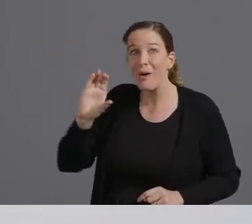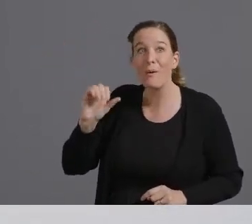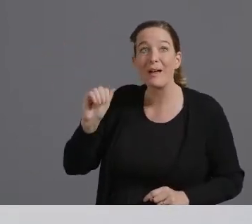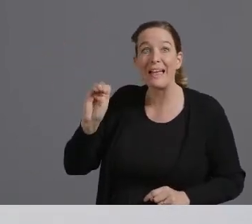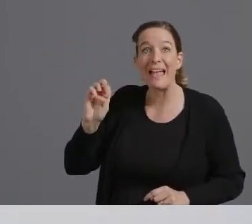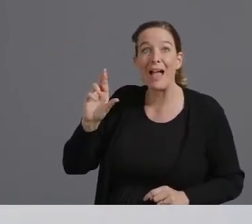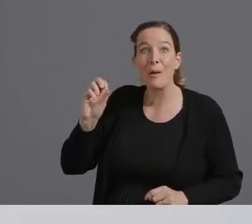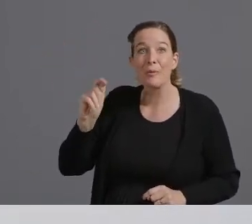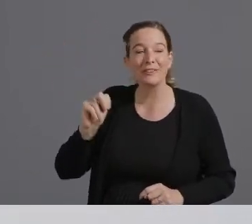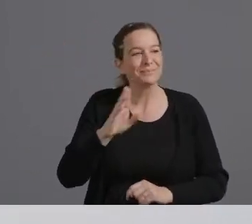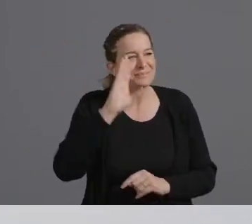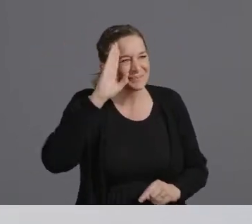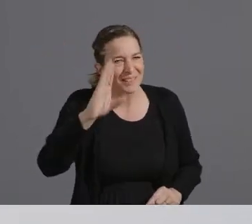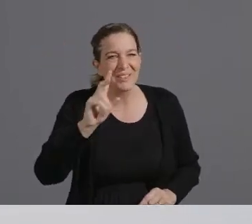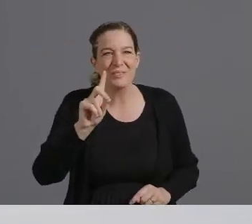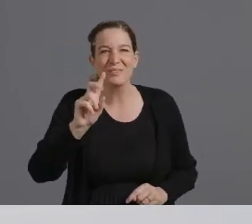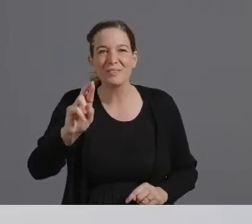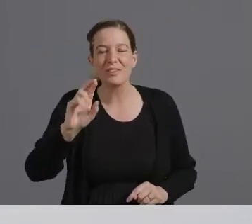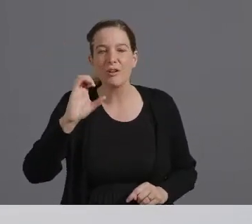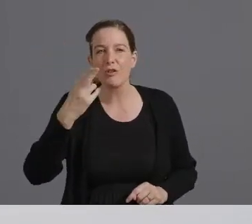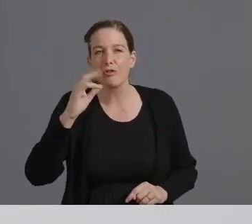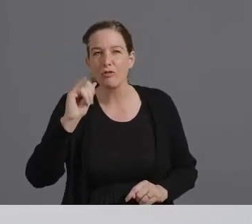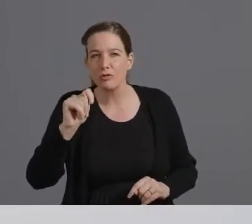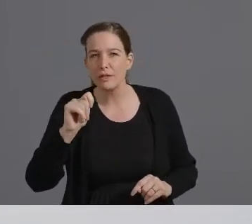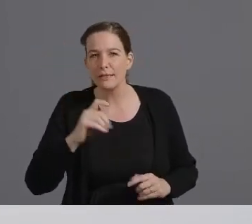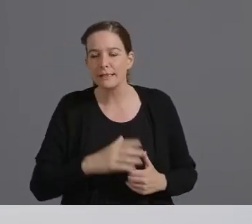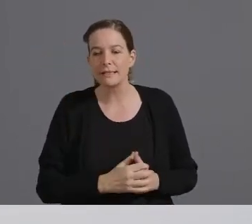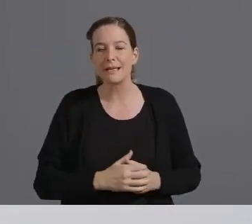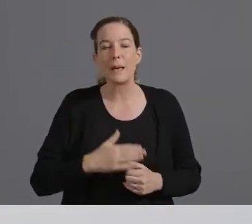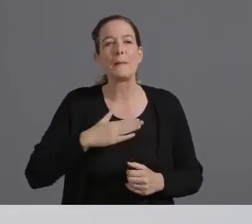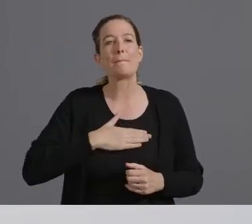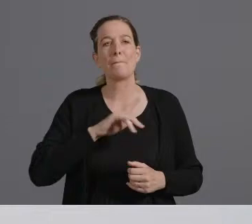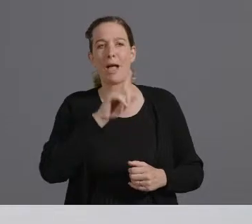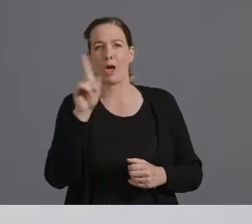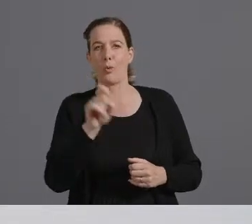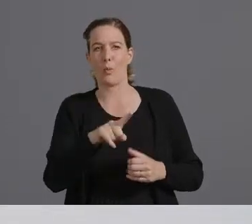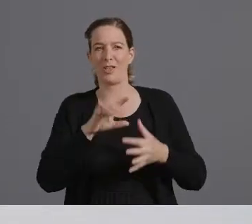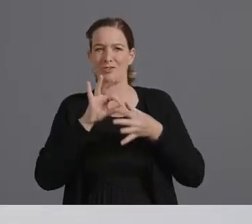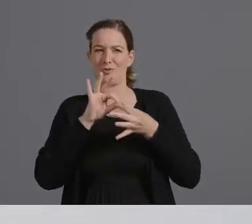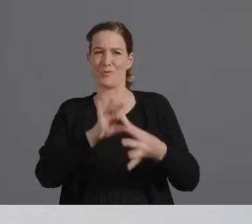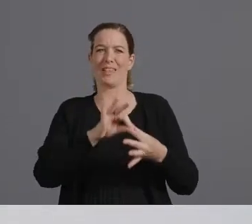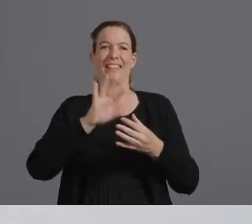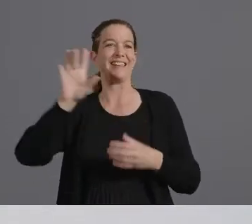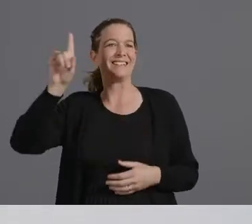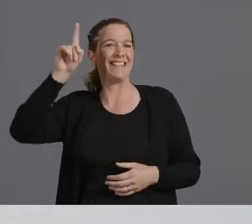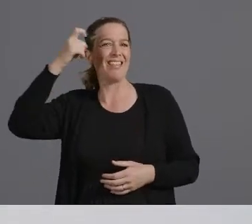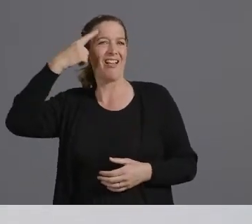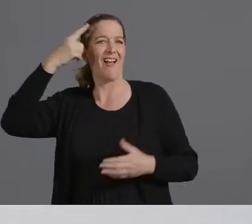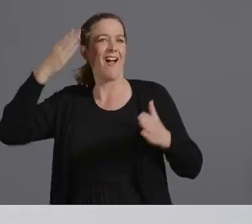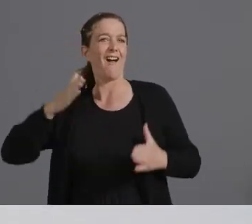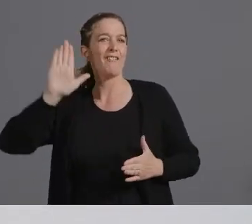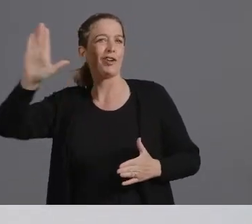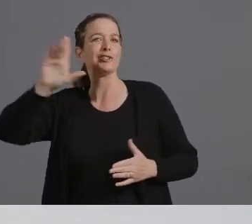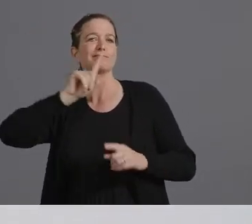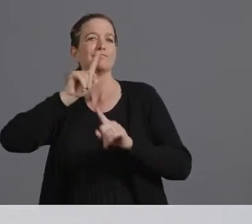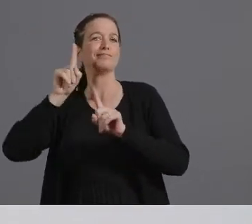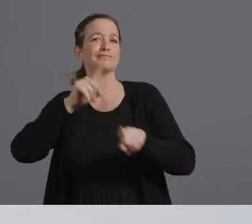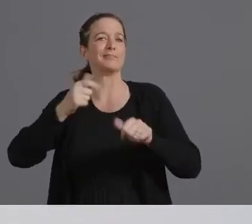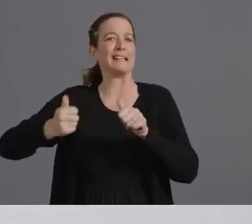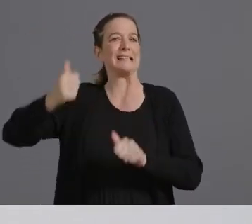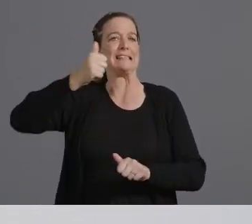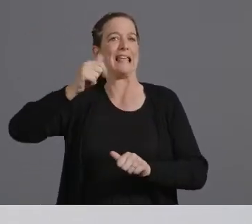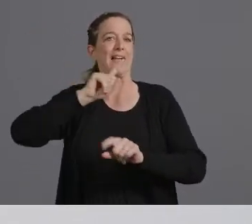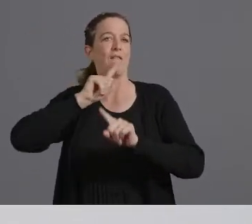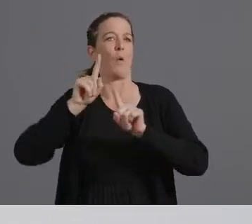Hi, Dr. Chris. Obviously, today my questions are going to be related to the new executive order with the mitigation strategies in